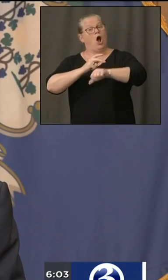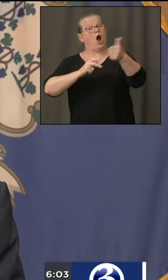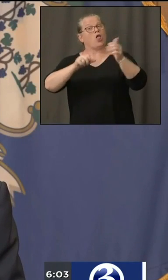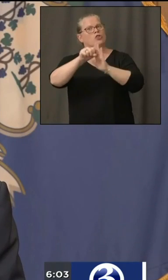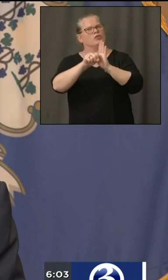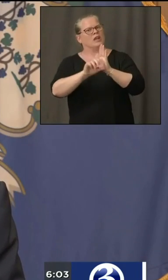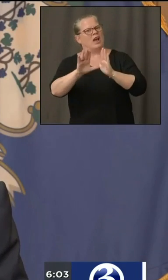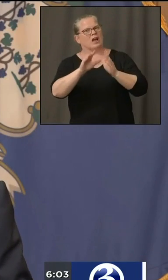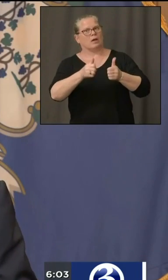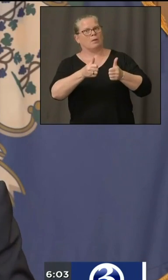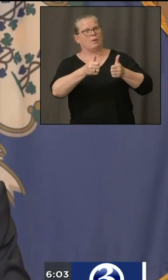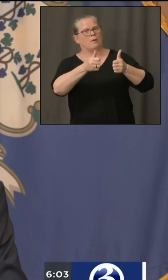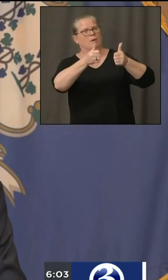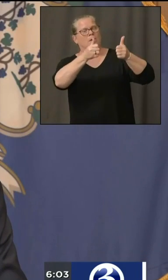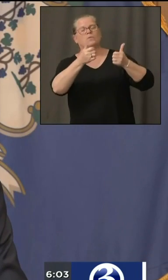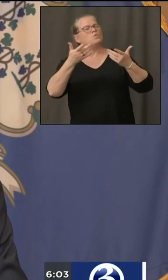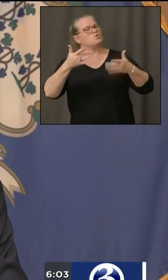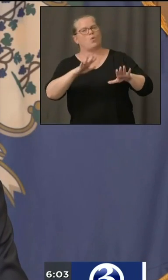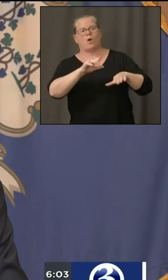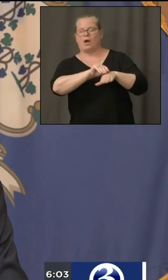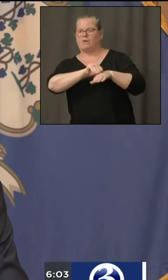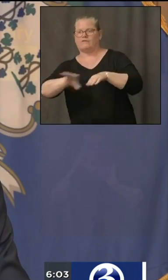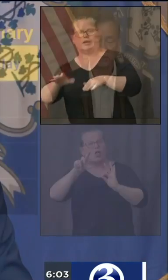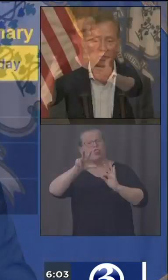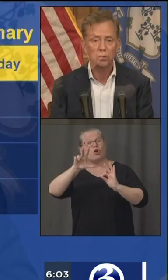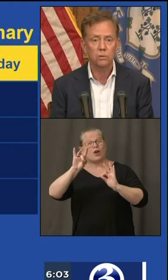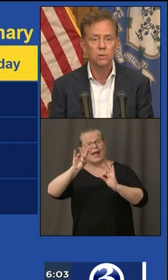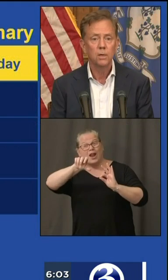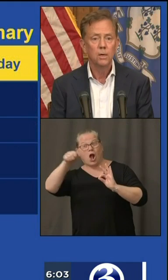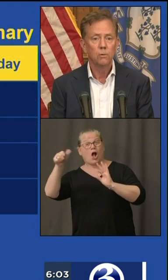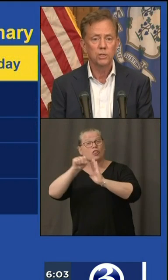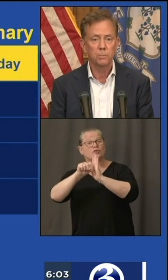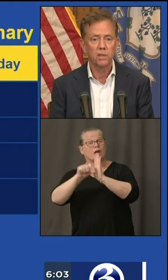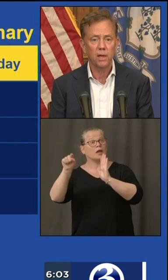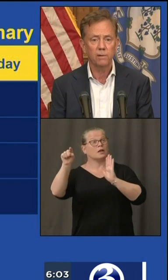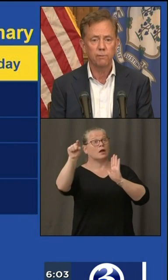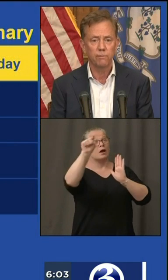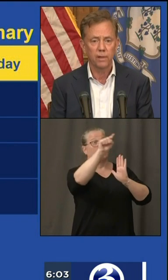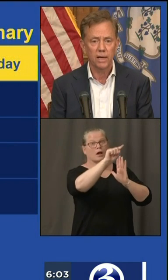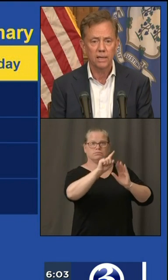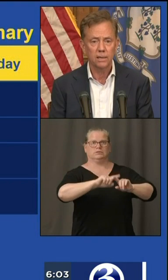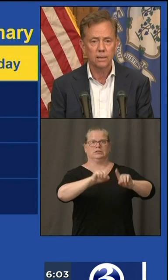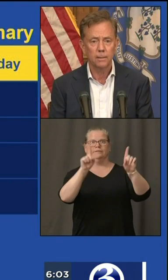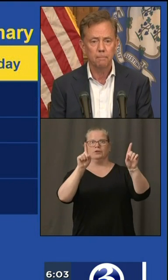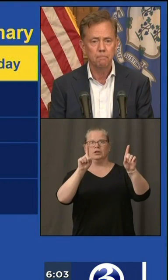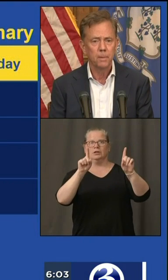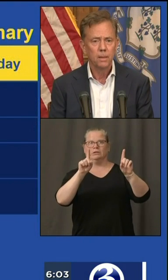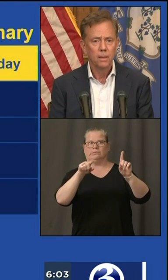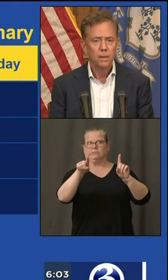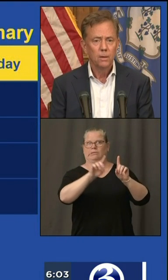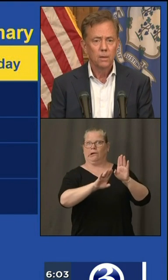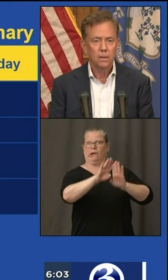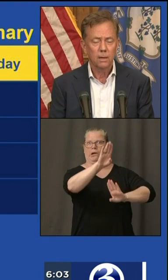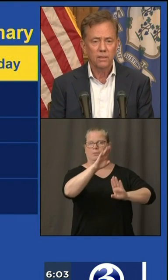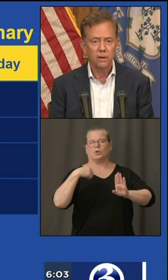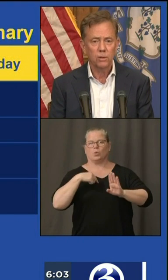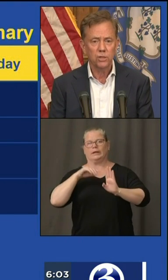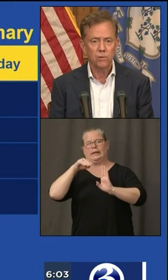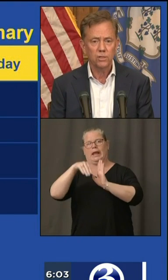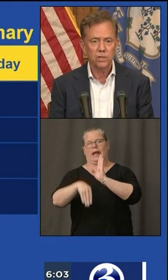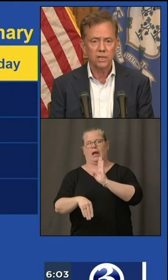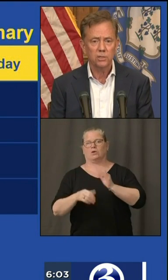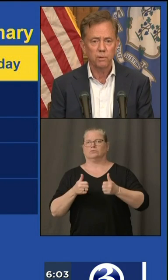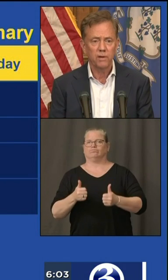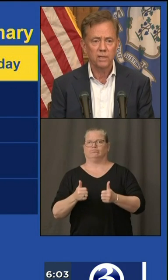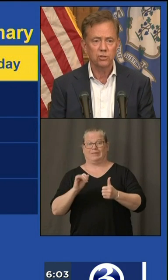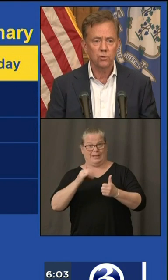important that we maintain that. Here are the latest numbers. In a three-day aggregate, Connecticut saw 259 positive coronavirus cases for